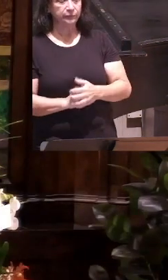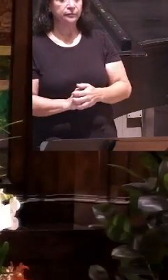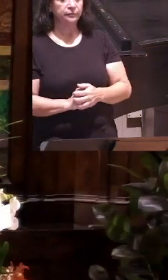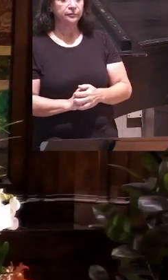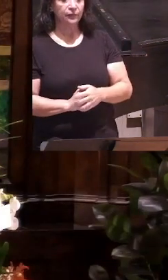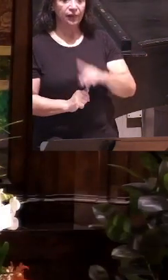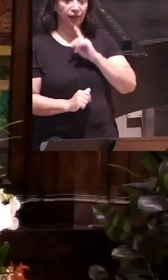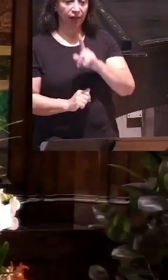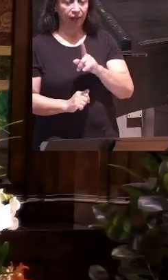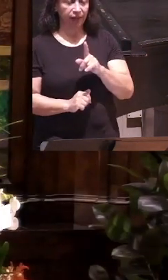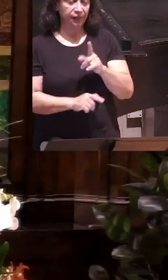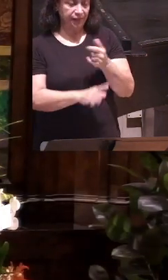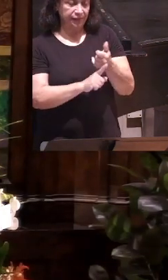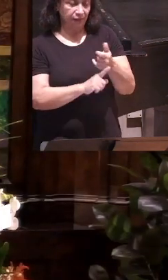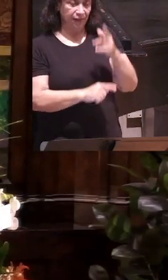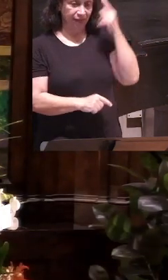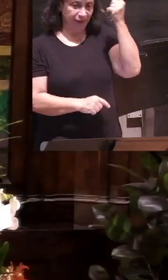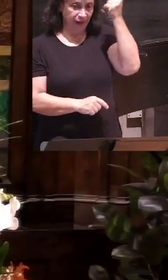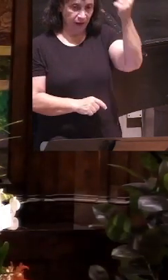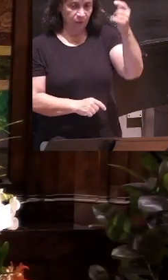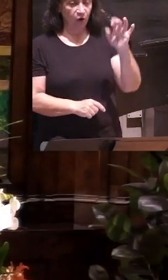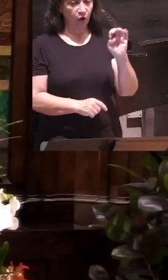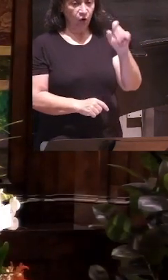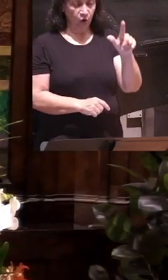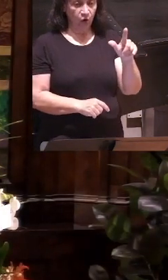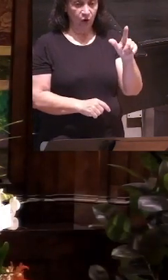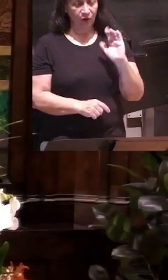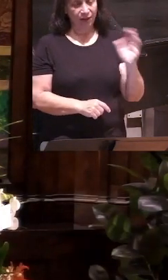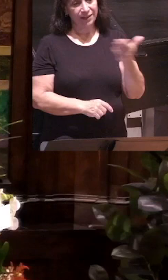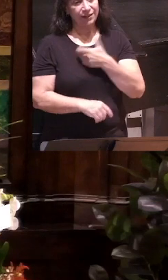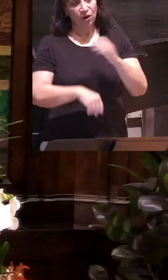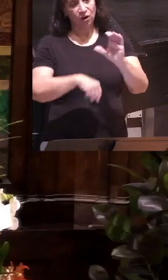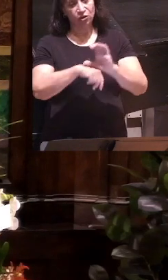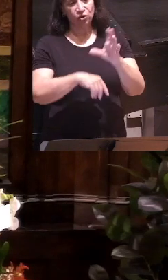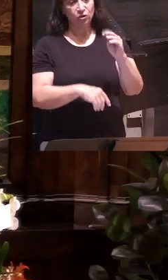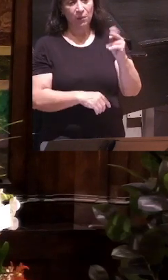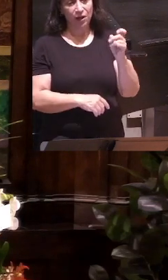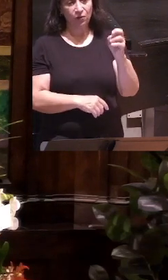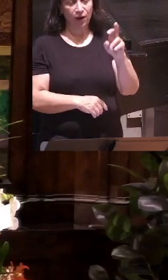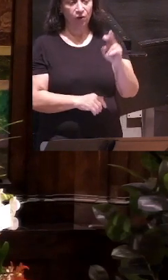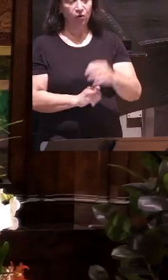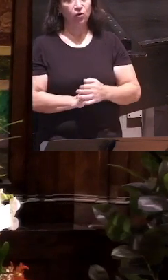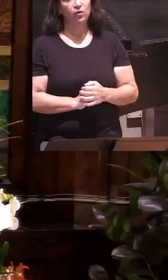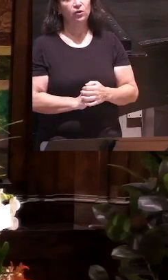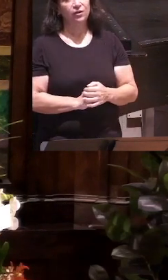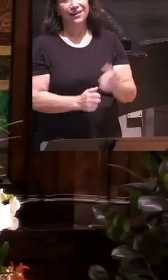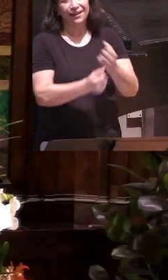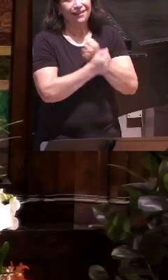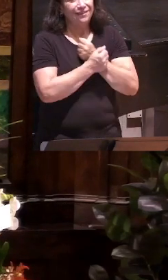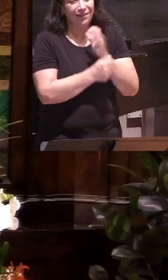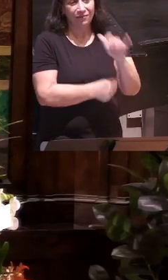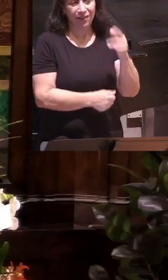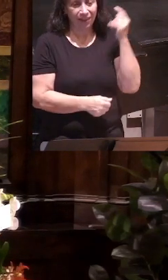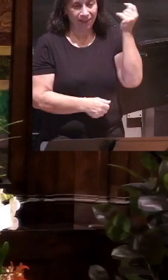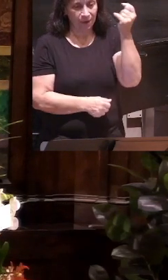It is a theme that Earl, as our church moderator, loved.